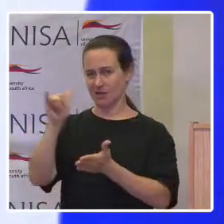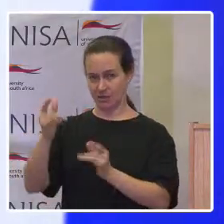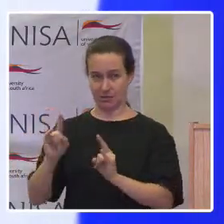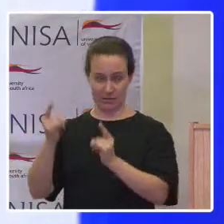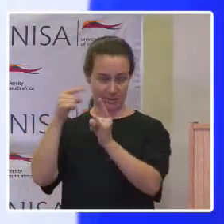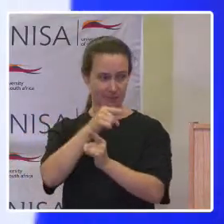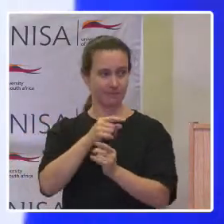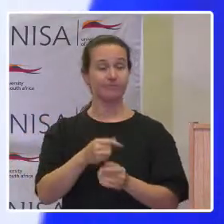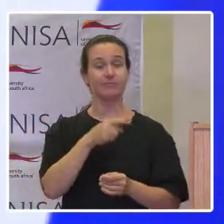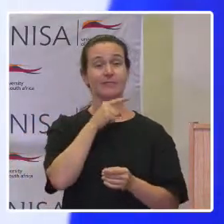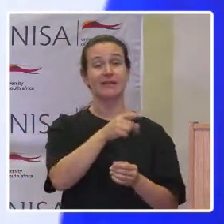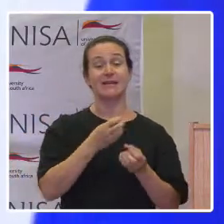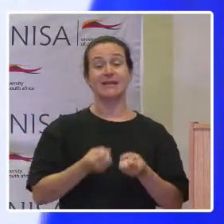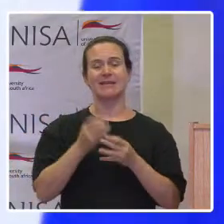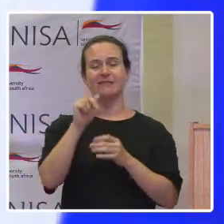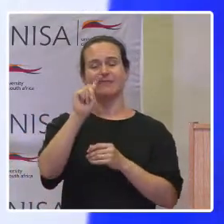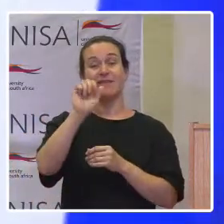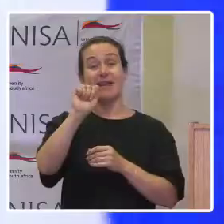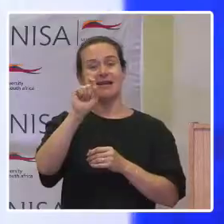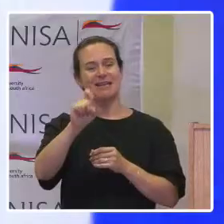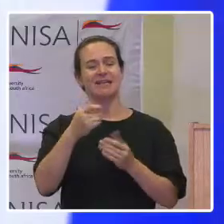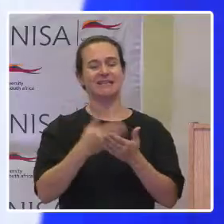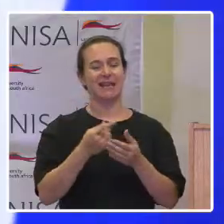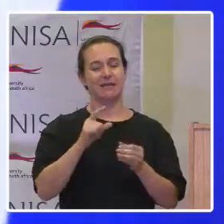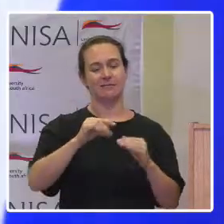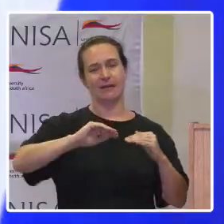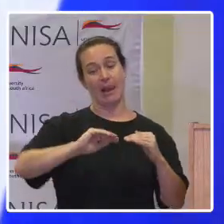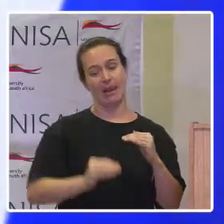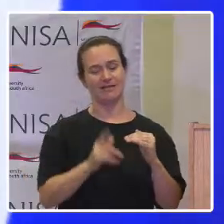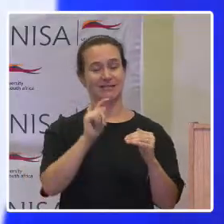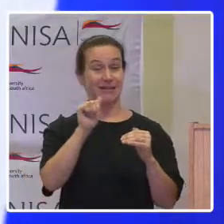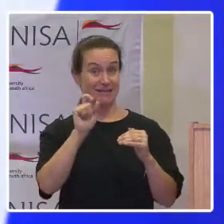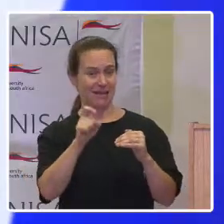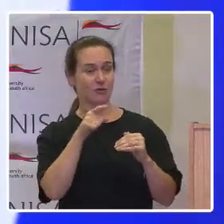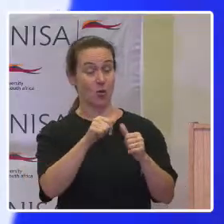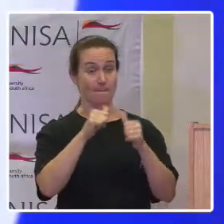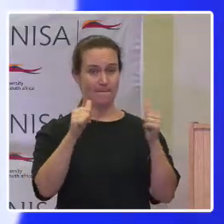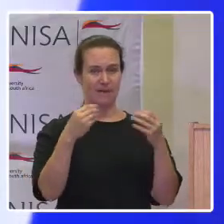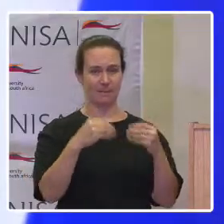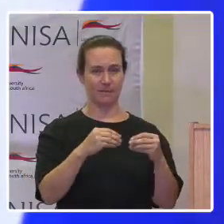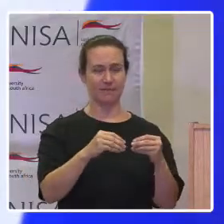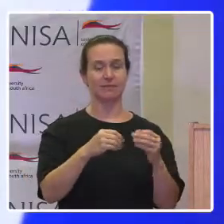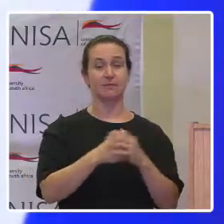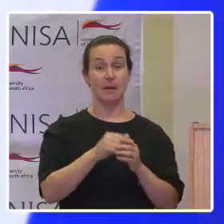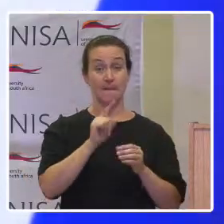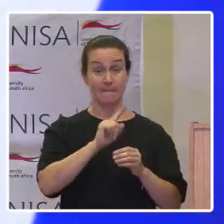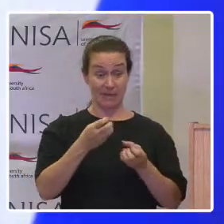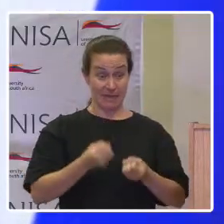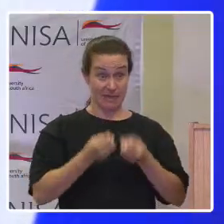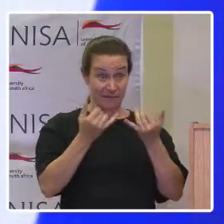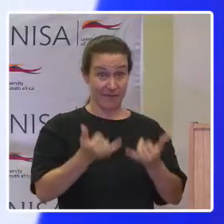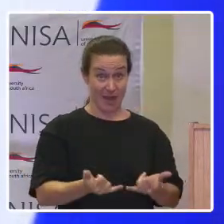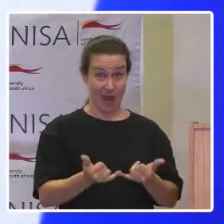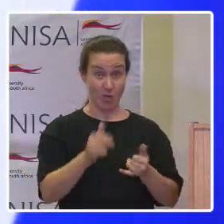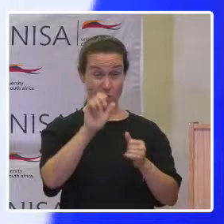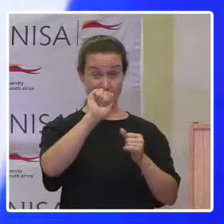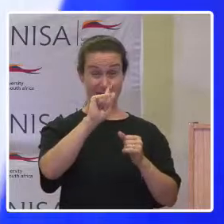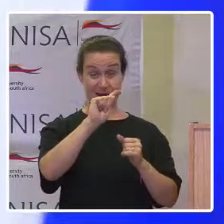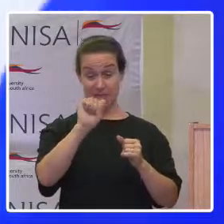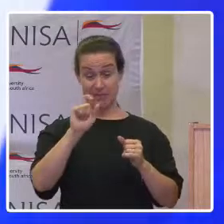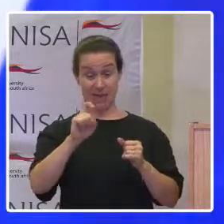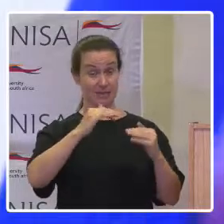and they offer tax incentives and other incentives to the big corporations. But those are not given up front. You only